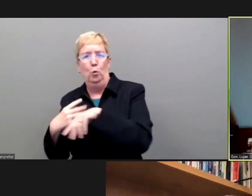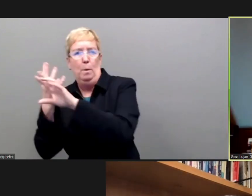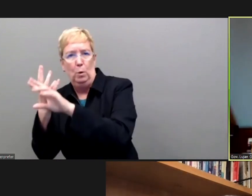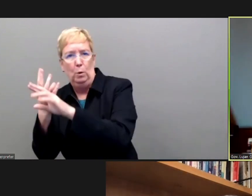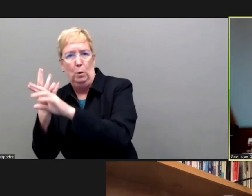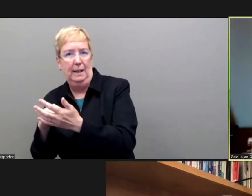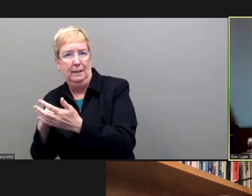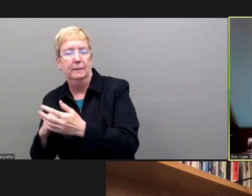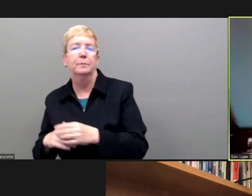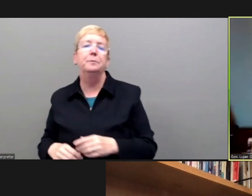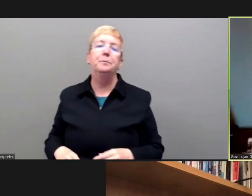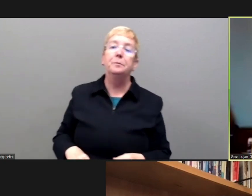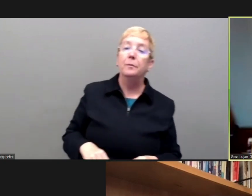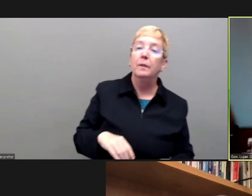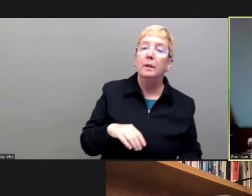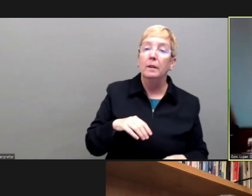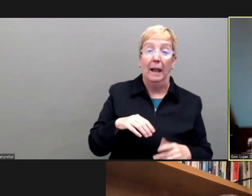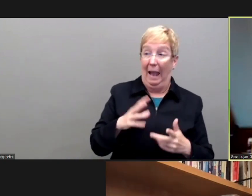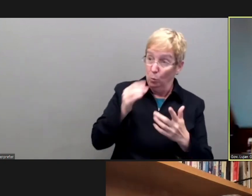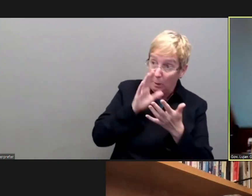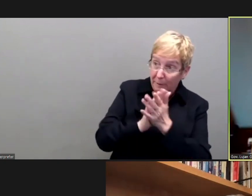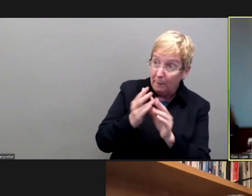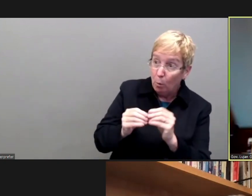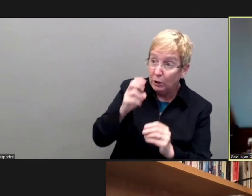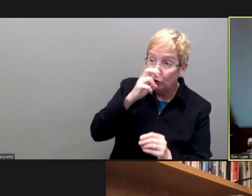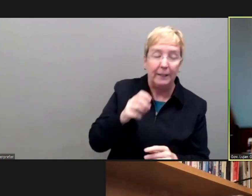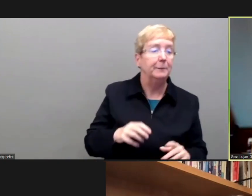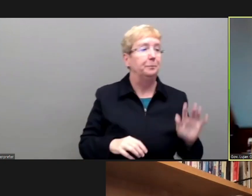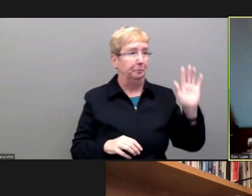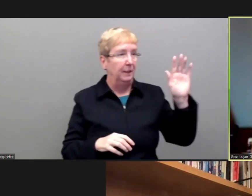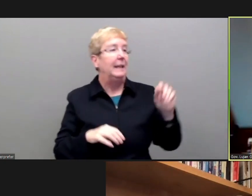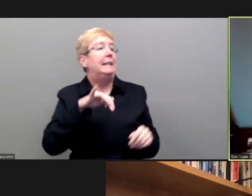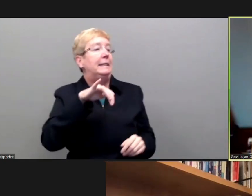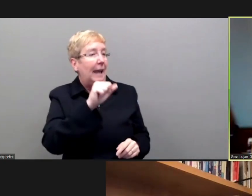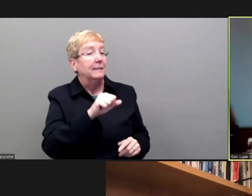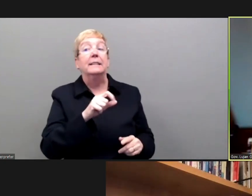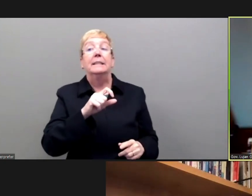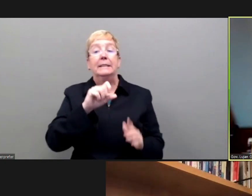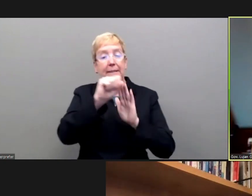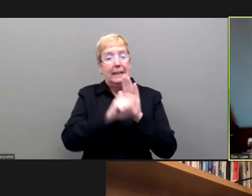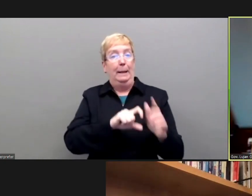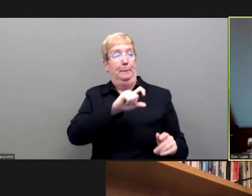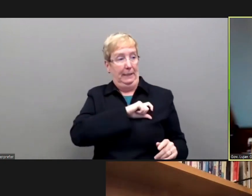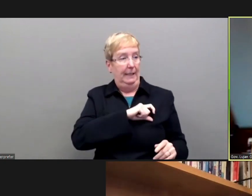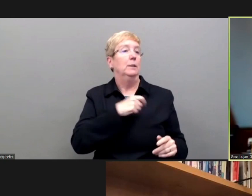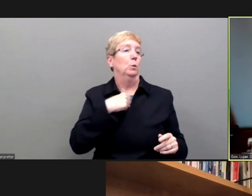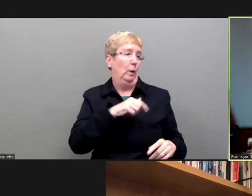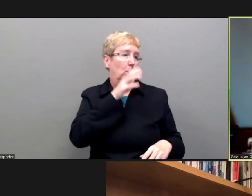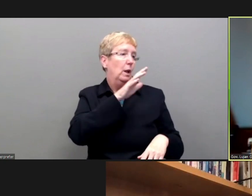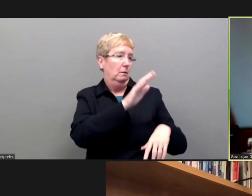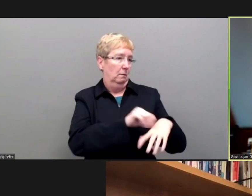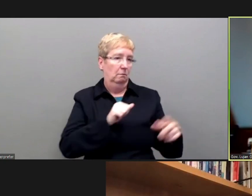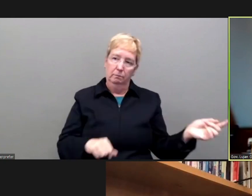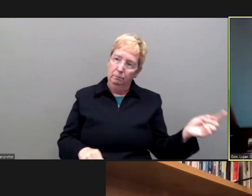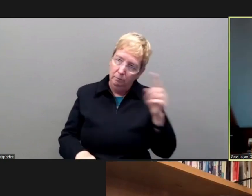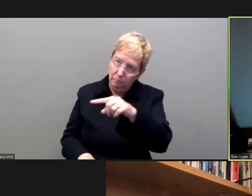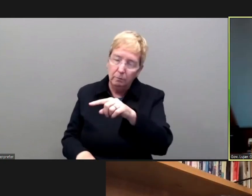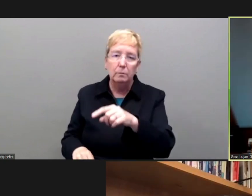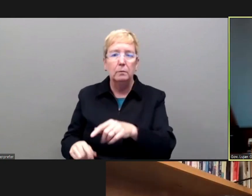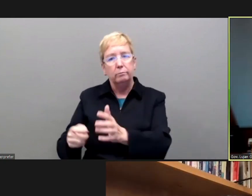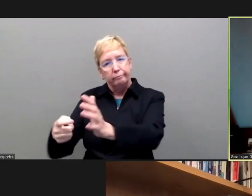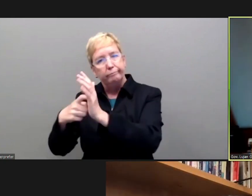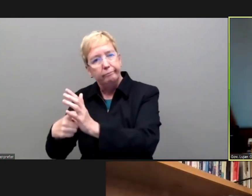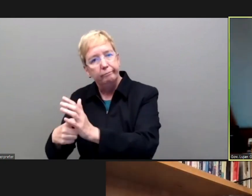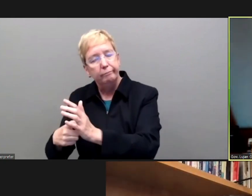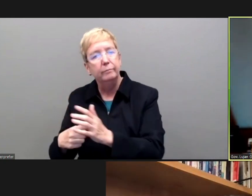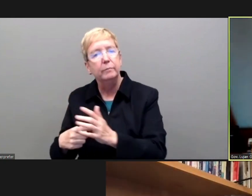Susan, absolutely. The state police will be called upon again to engage in enforcement. And we know that we had to call on